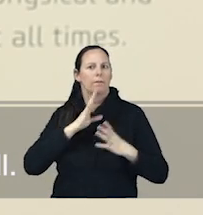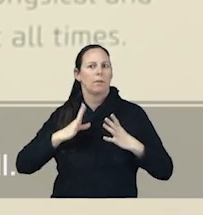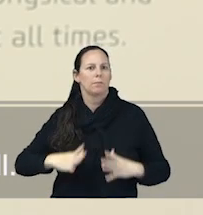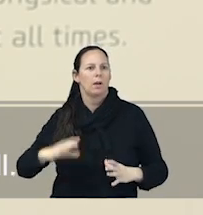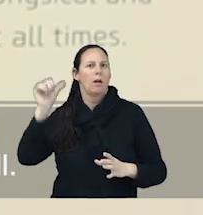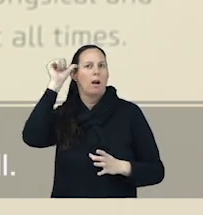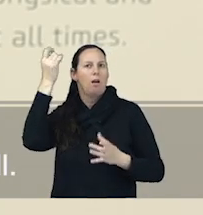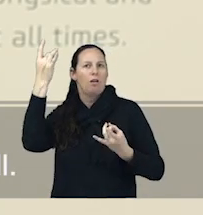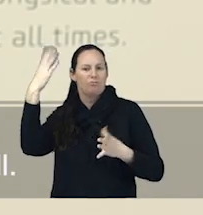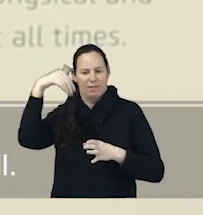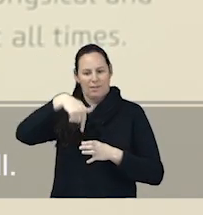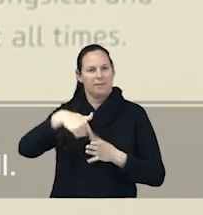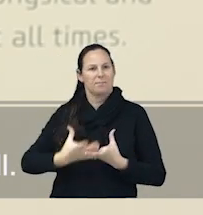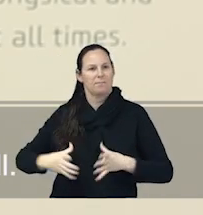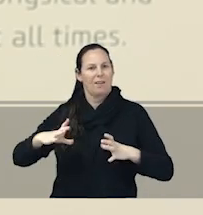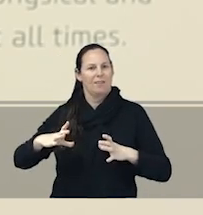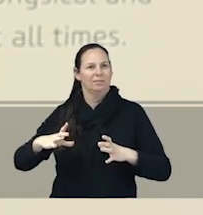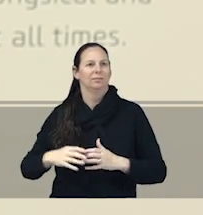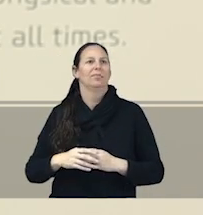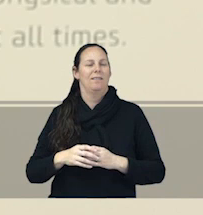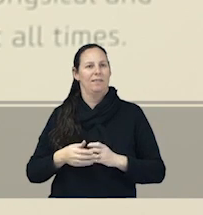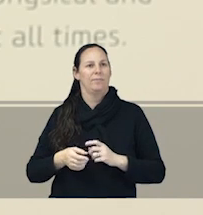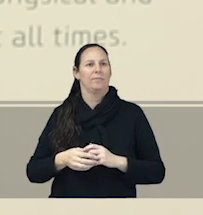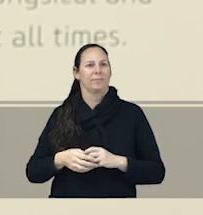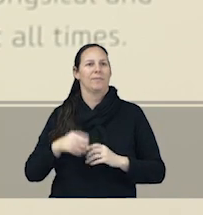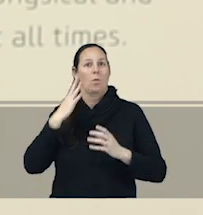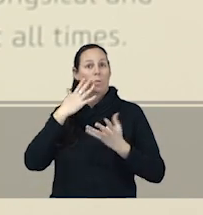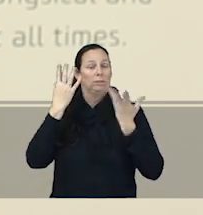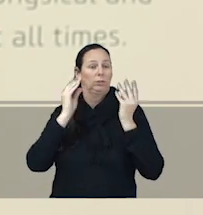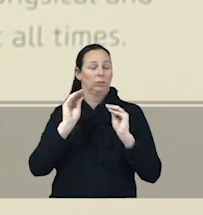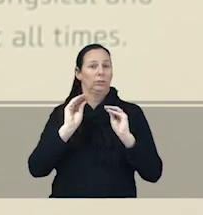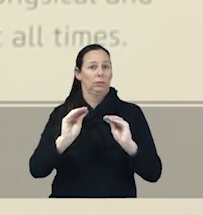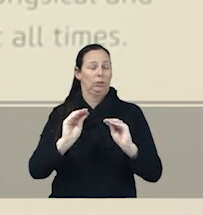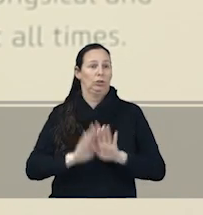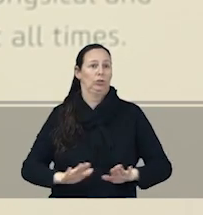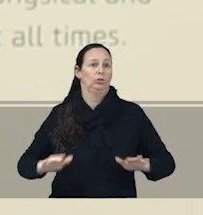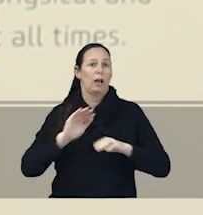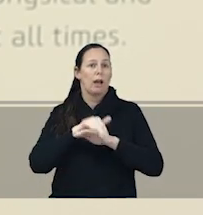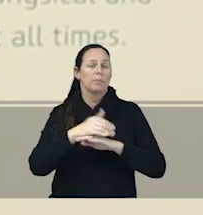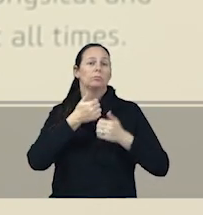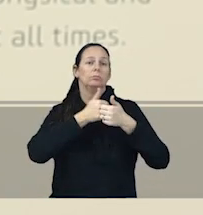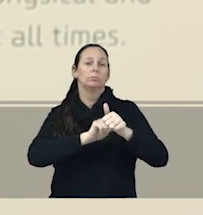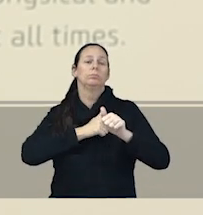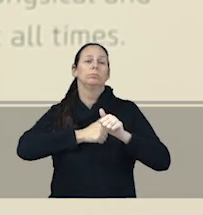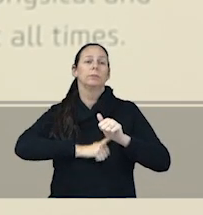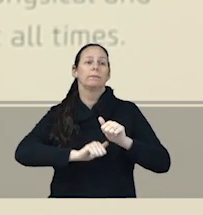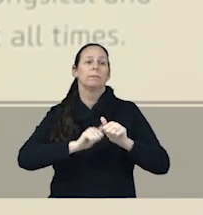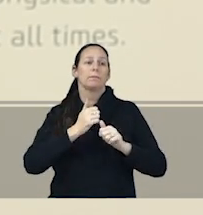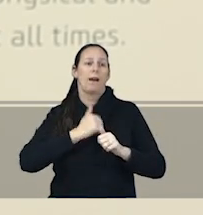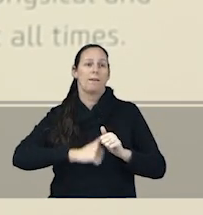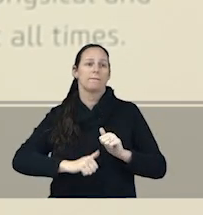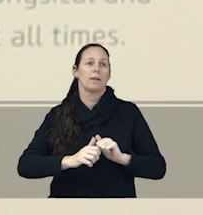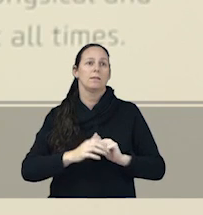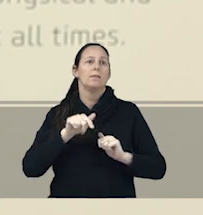empty on the sex subject, now it's full. Once we teach children about protective behaviours, the basket is full and there's a whole range of information they can